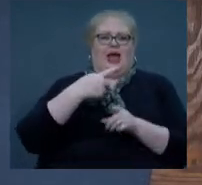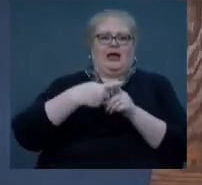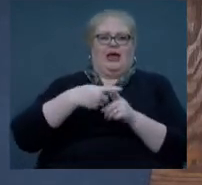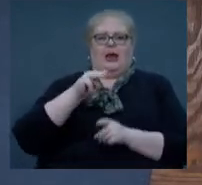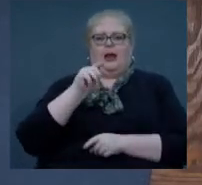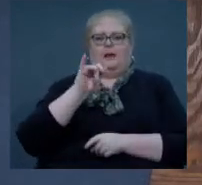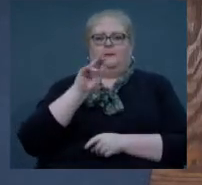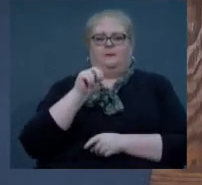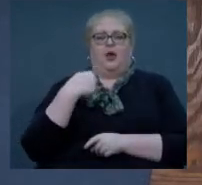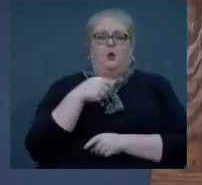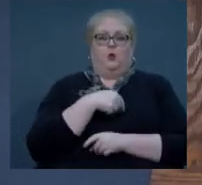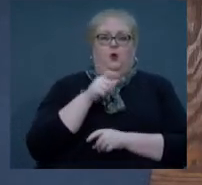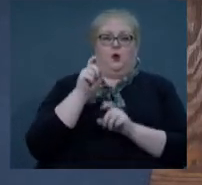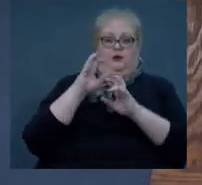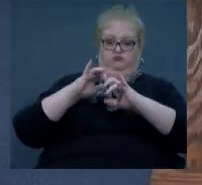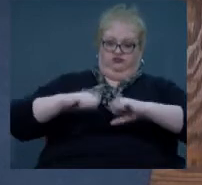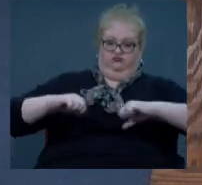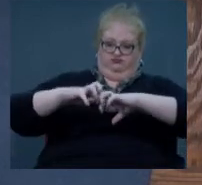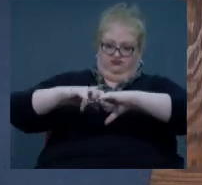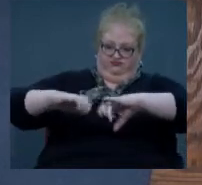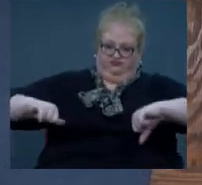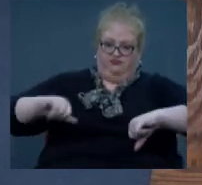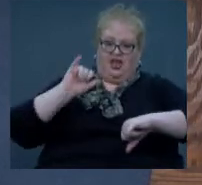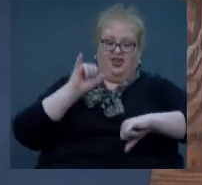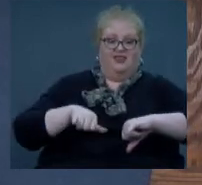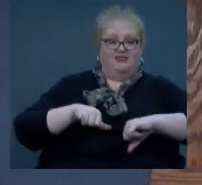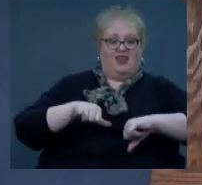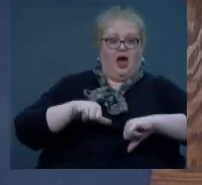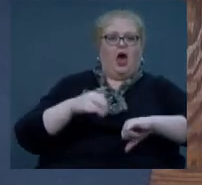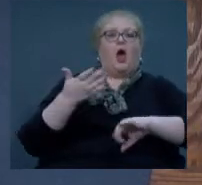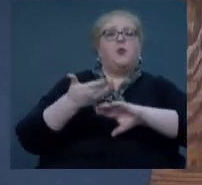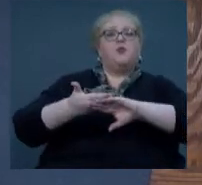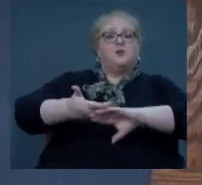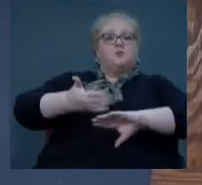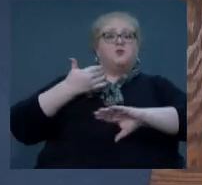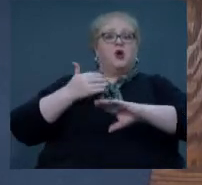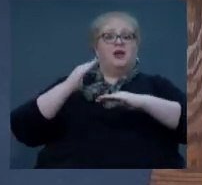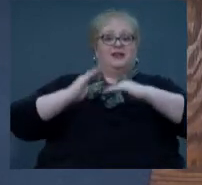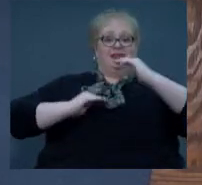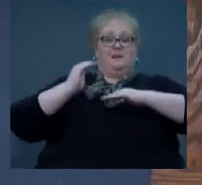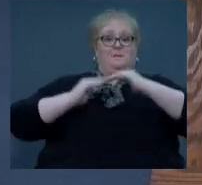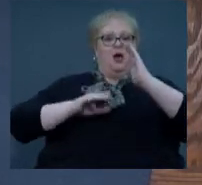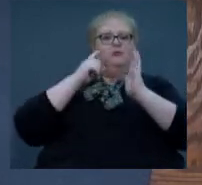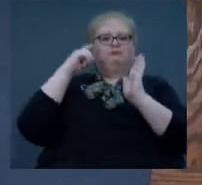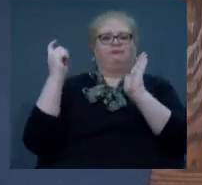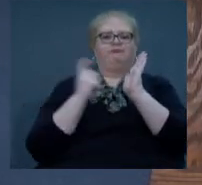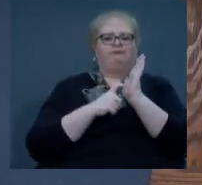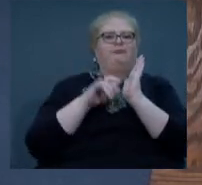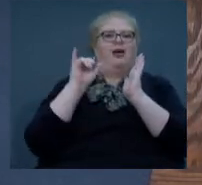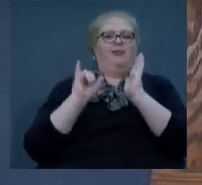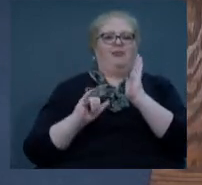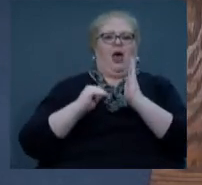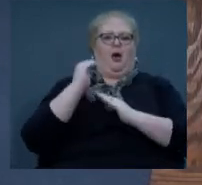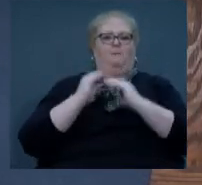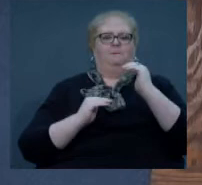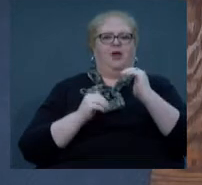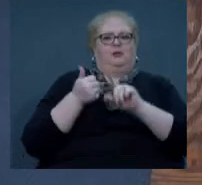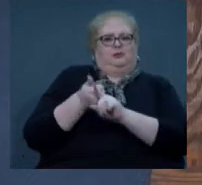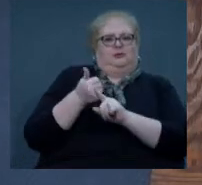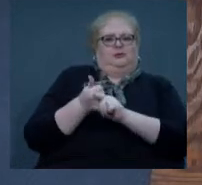it was built on top of rubble. So the previous building had burned, and they had just pushed it in. And there was brick and concrete,